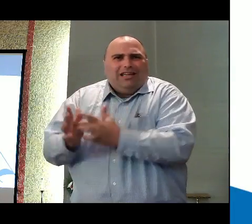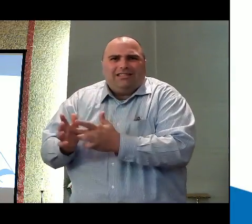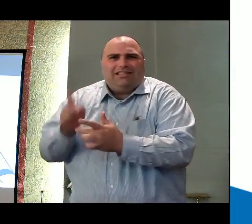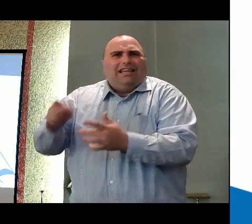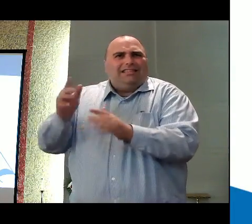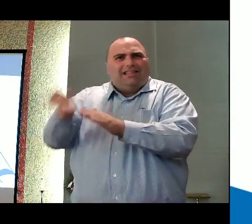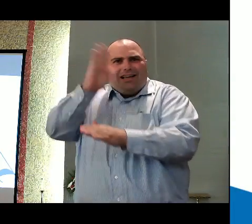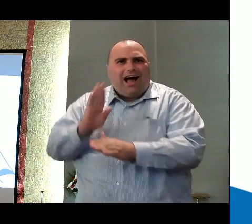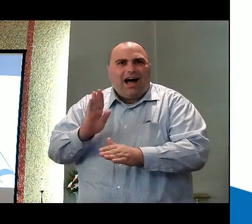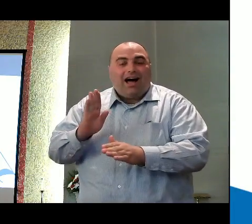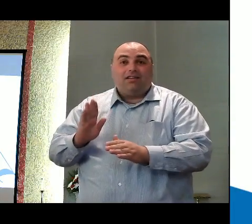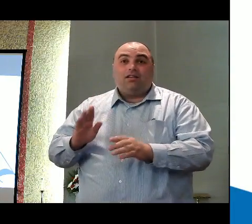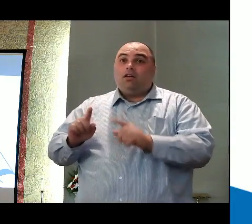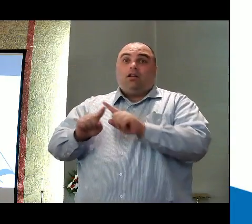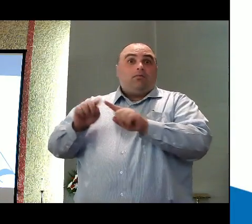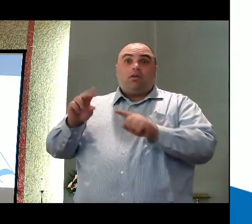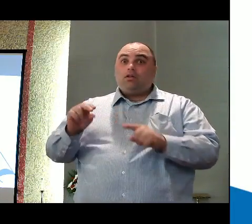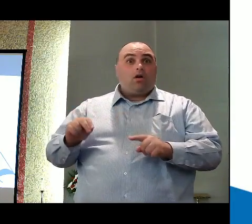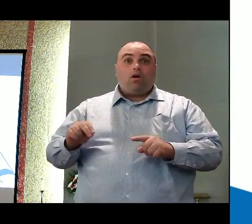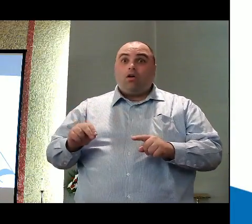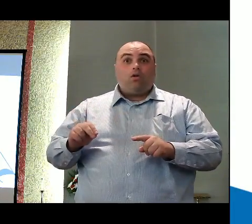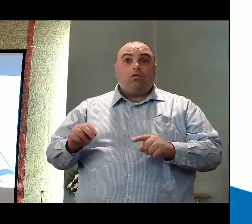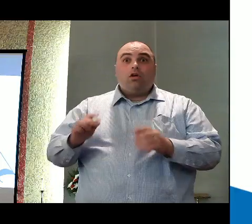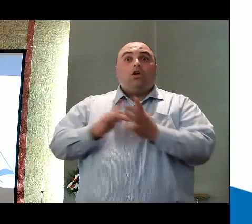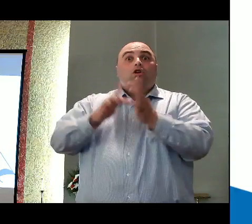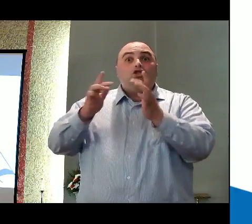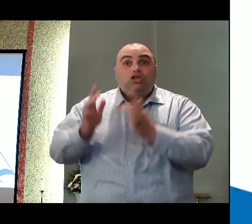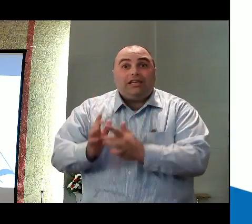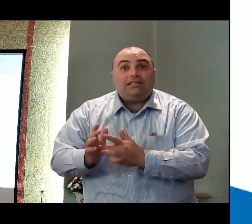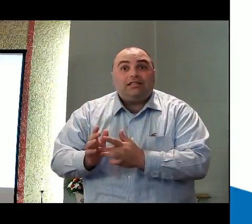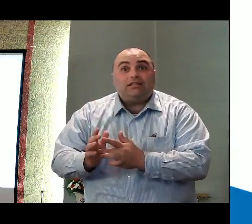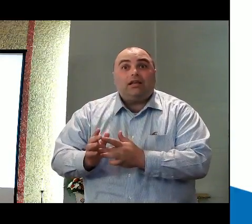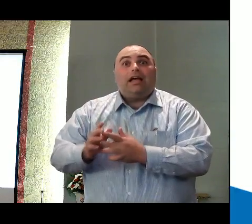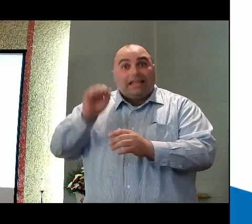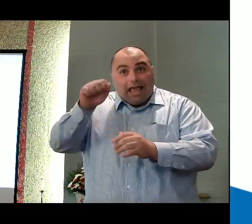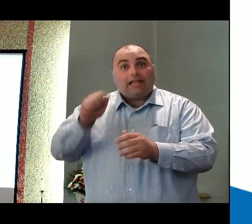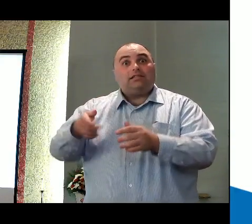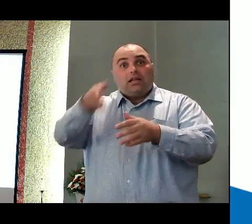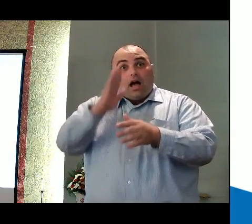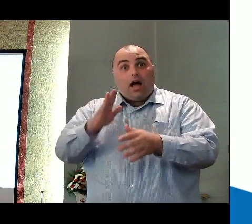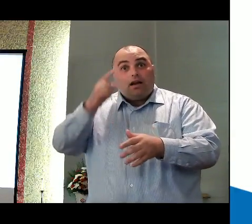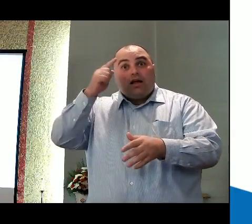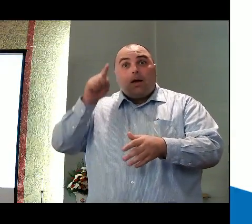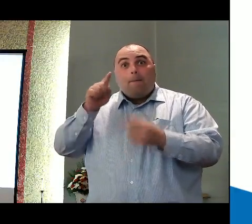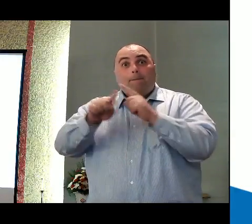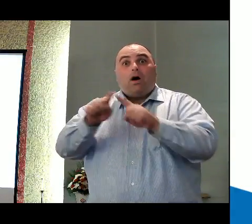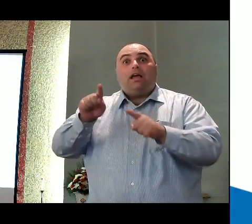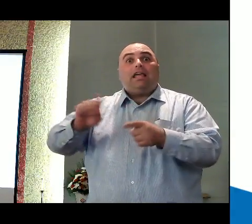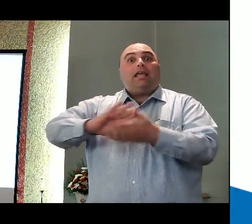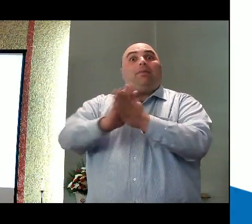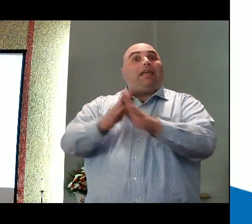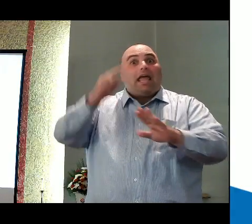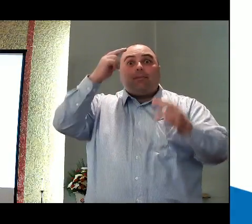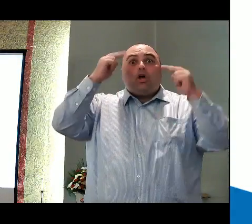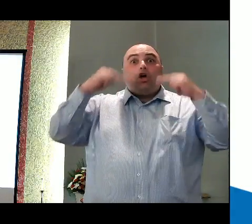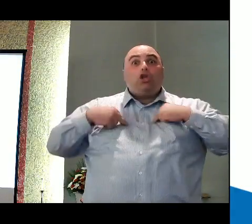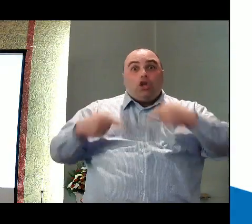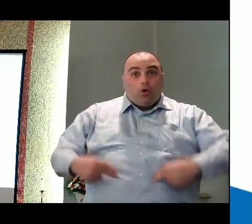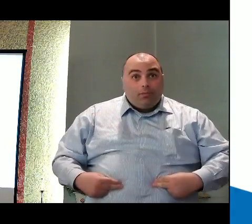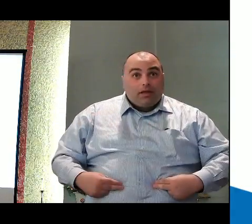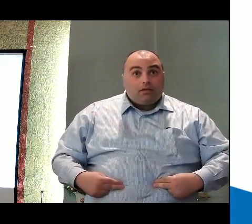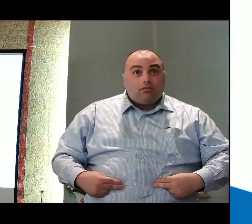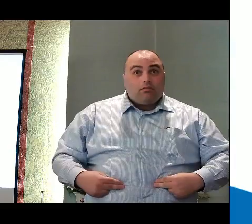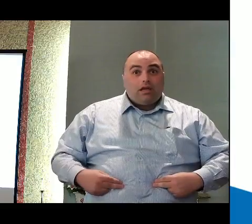skeptics. In Genesis 5, there's a genealogy, and I have it here. The first 10 generations of